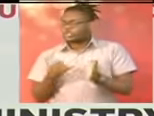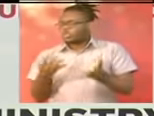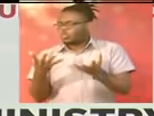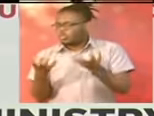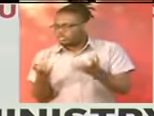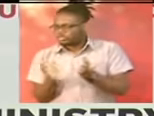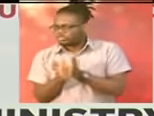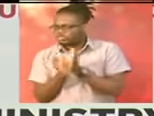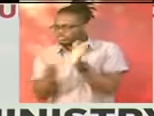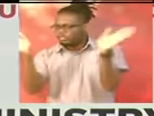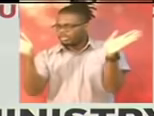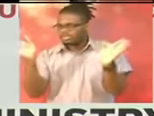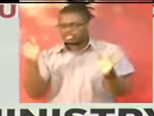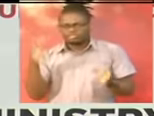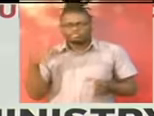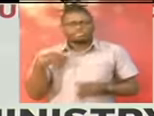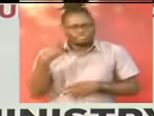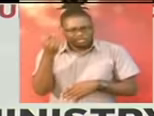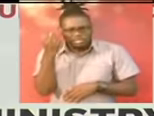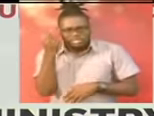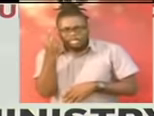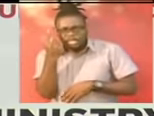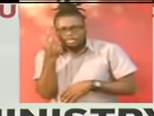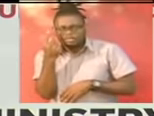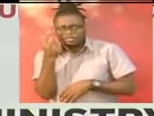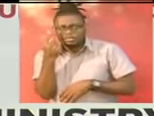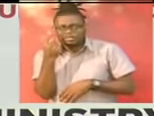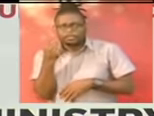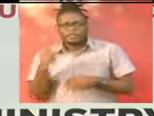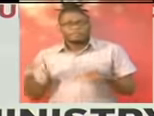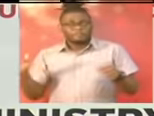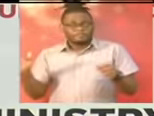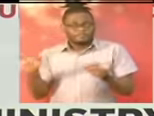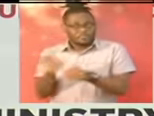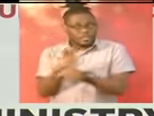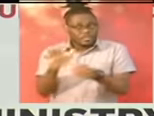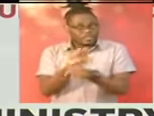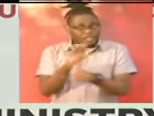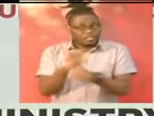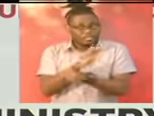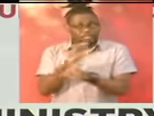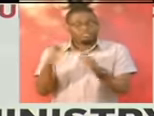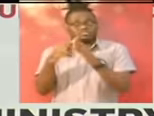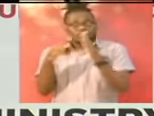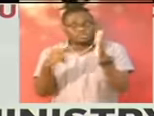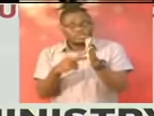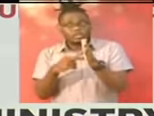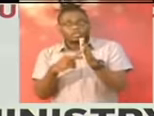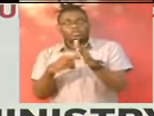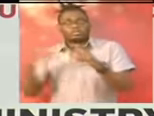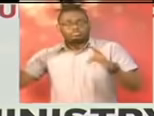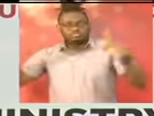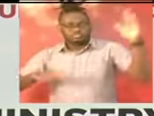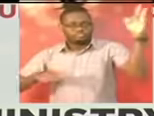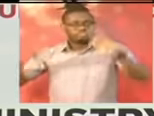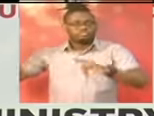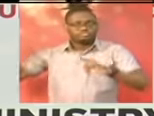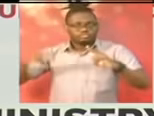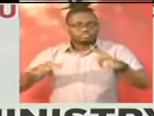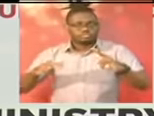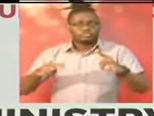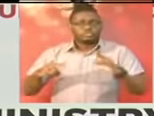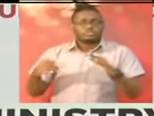guidelines for the repatriation process, the altered or the modified repatriation process, those guidelines are